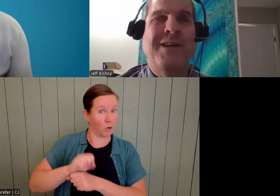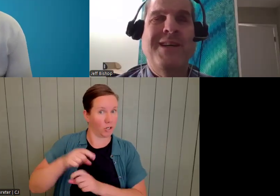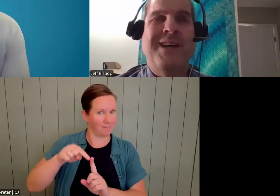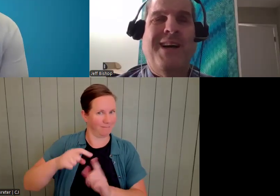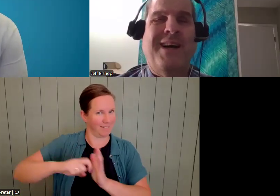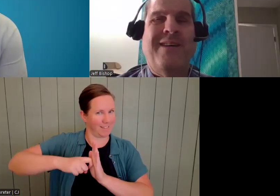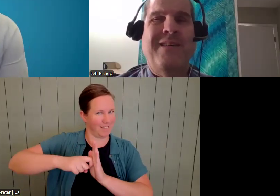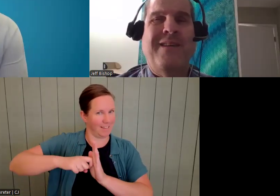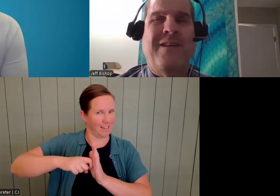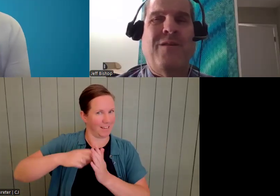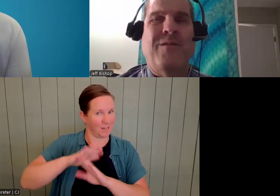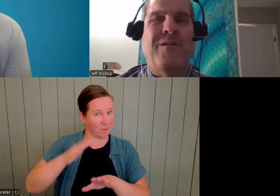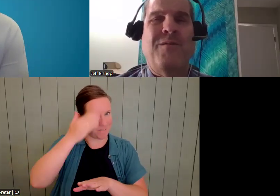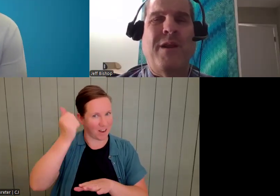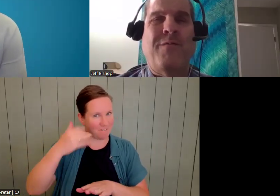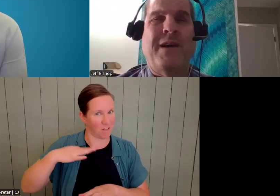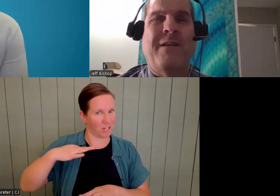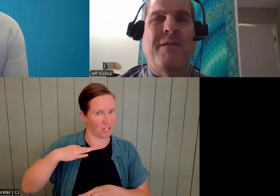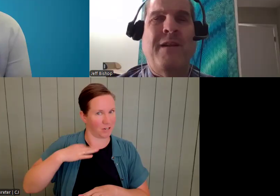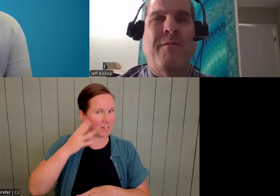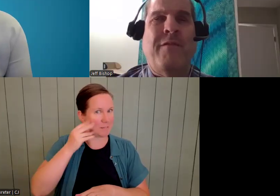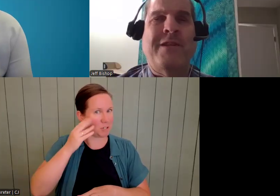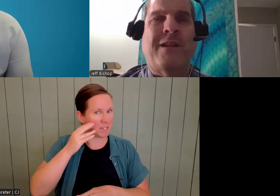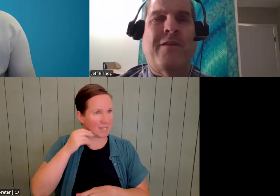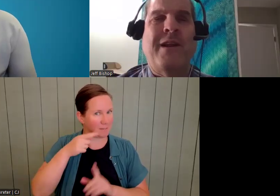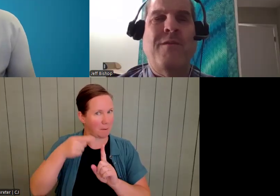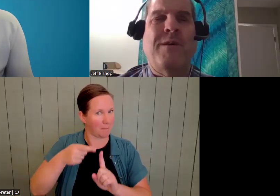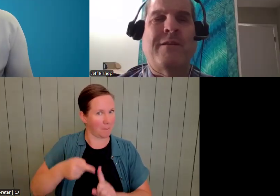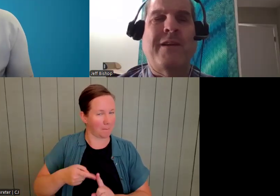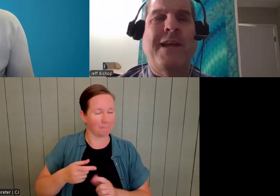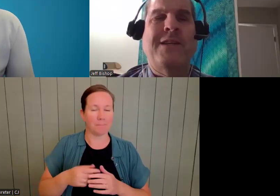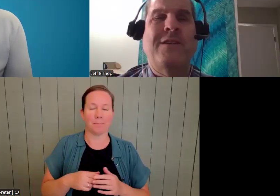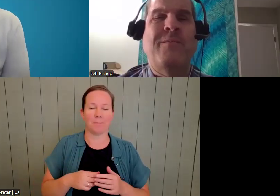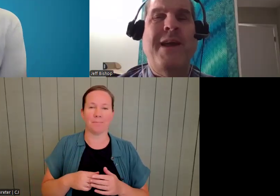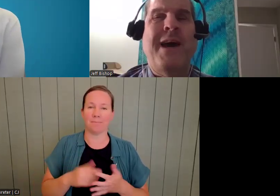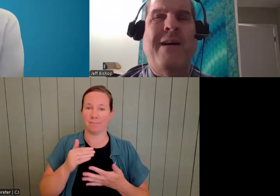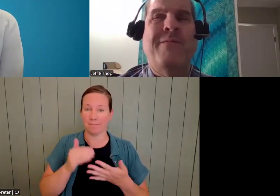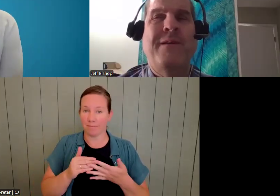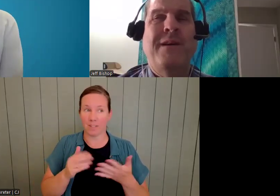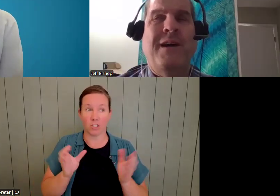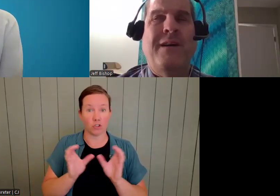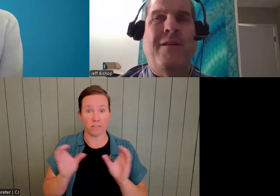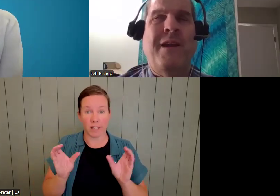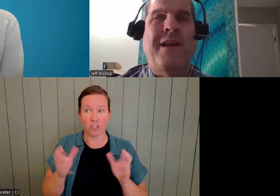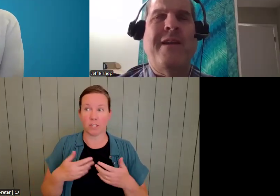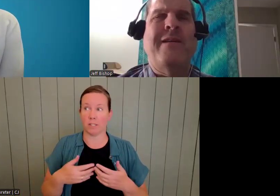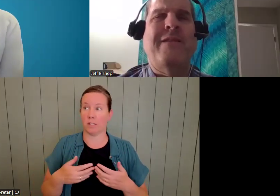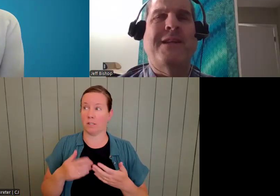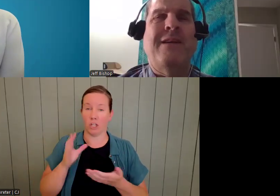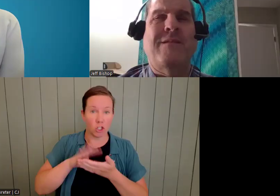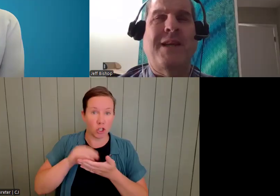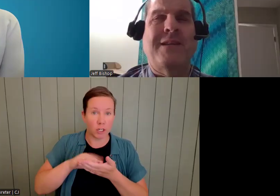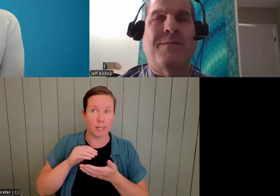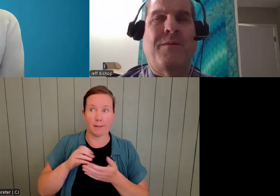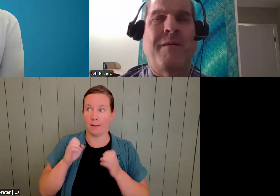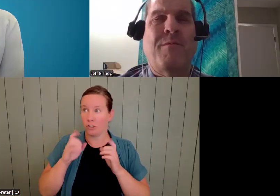too. Uh, you know, what you've done in reference to learning, what certifications you may have, any of these